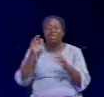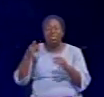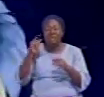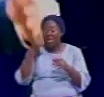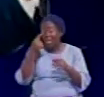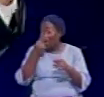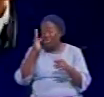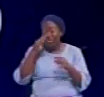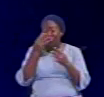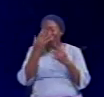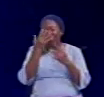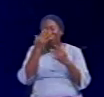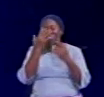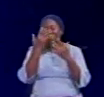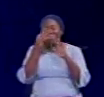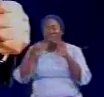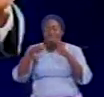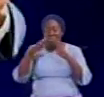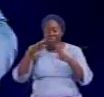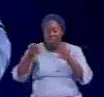dim, that his strength